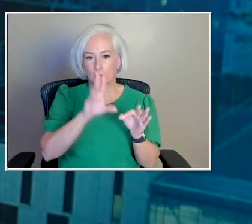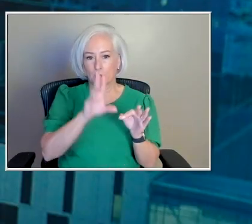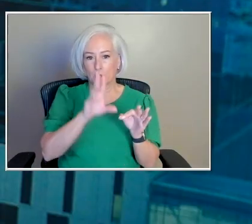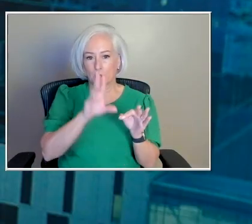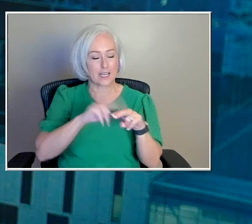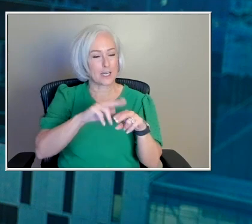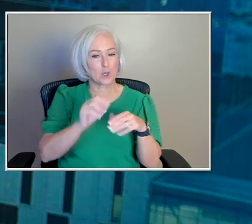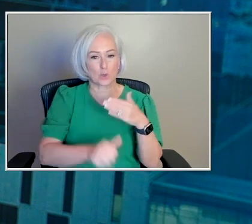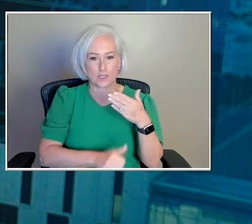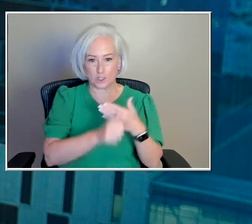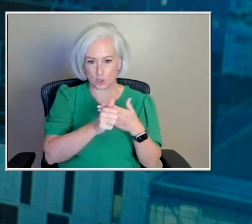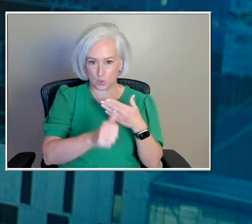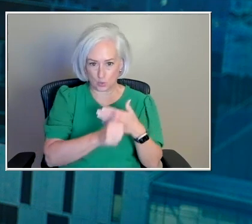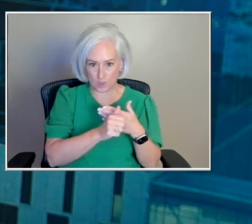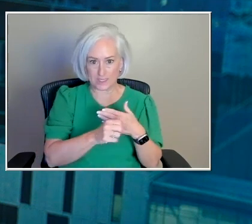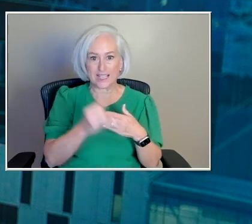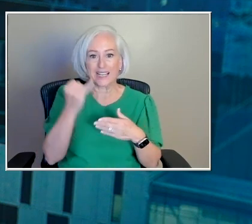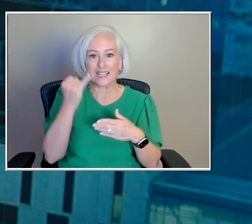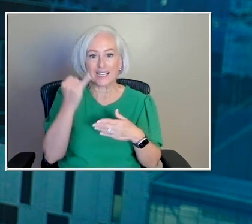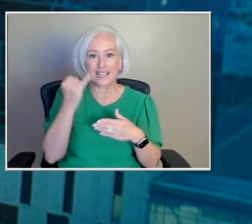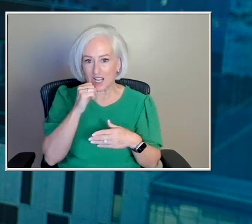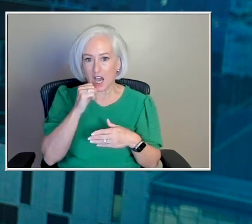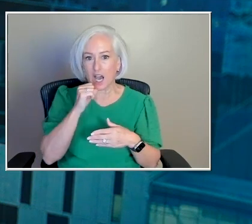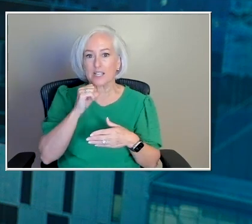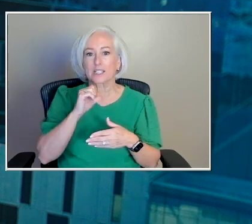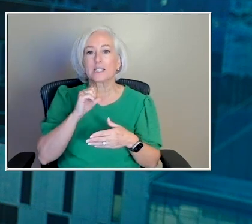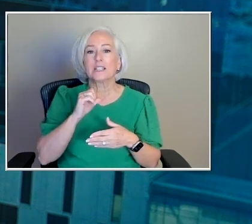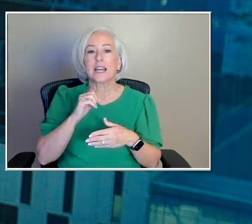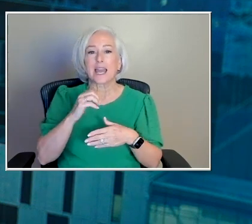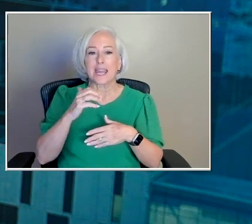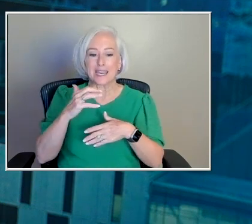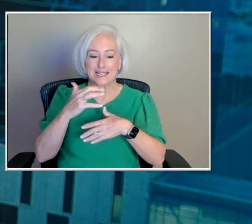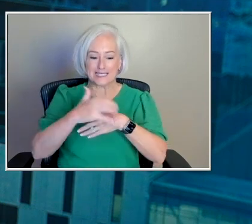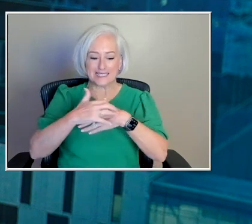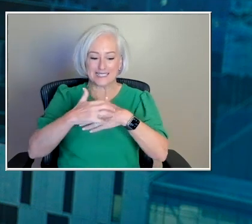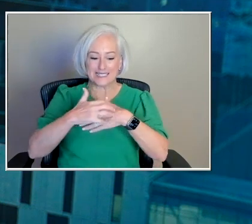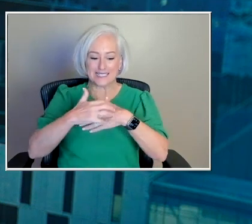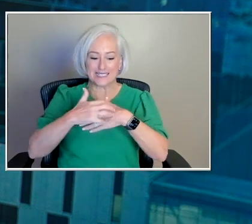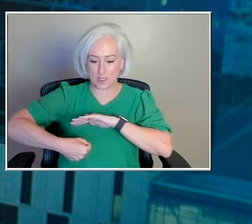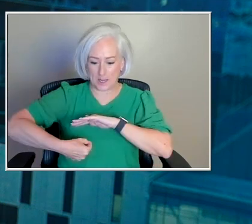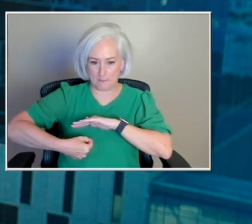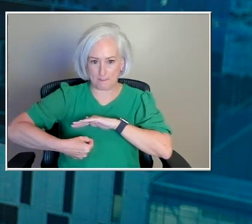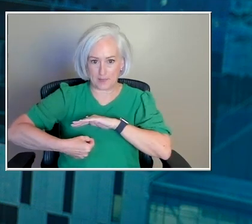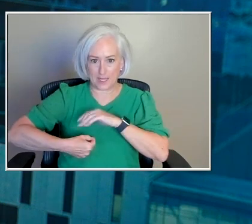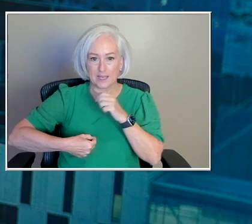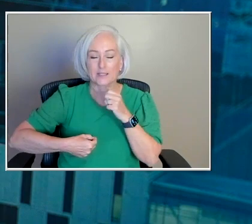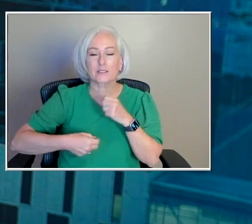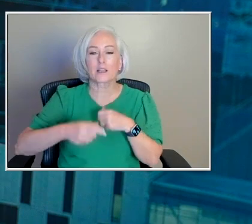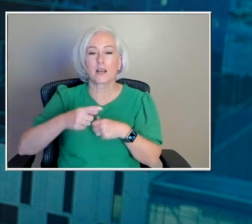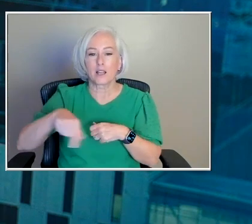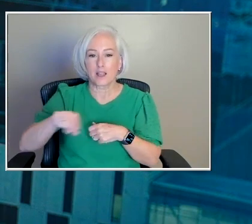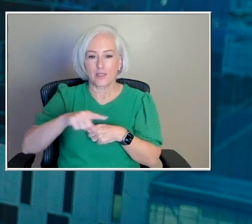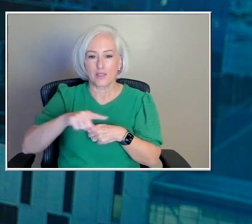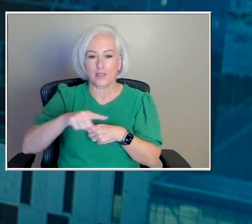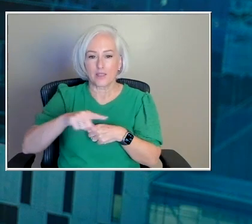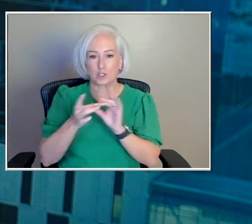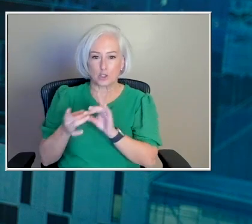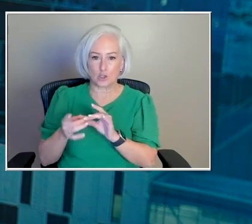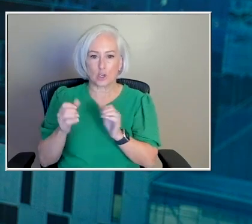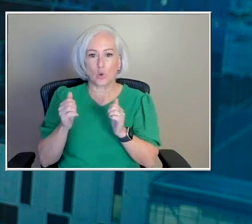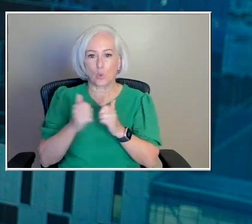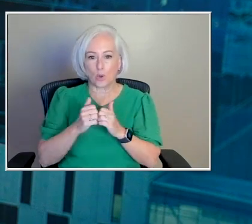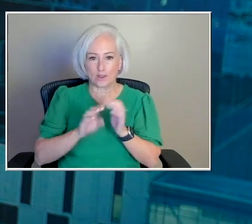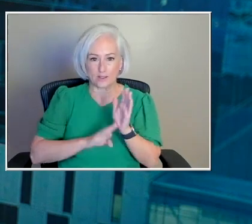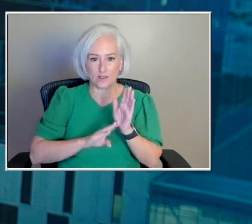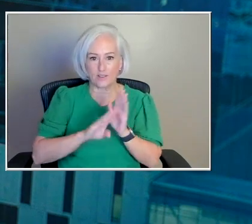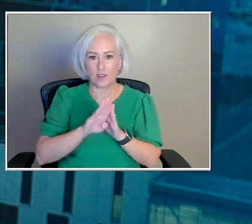long as it is not a textured implant. We know that textured implants had an association with developing a lymphoma. So it's